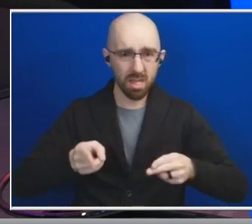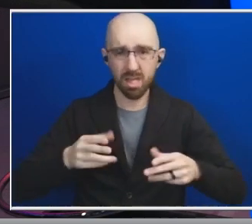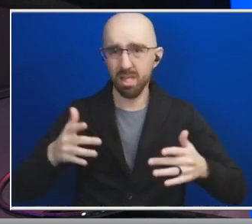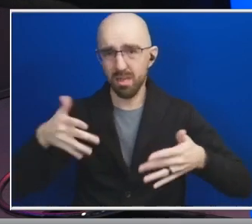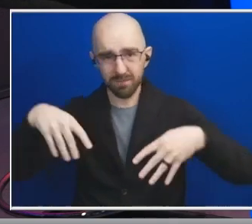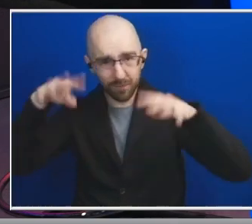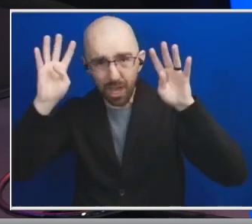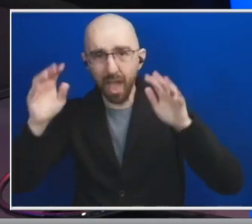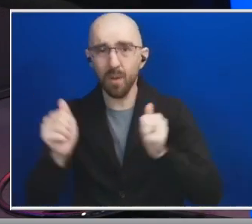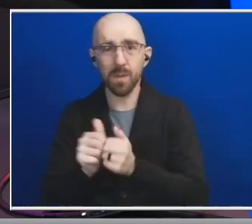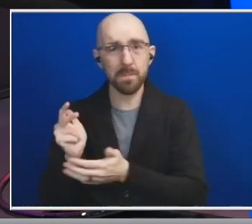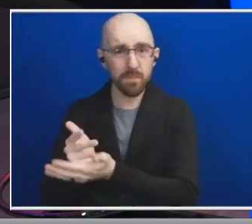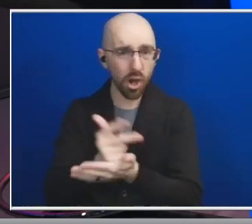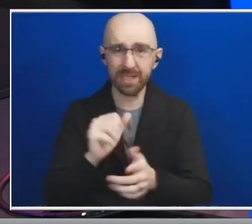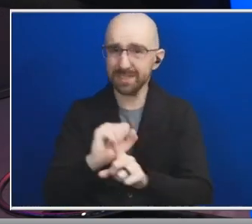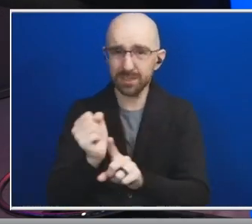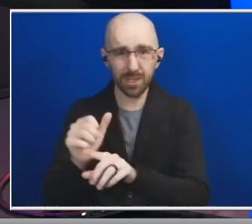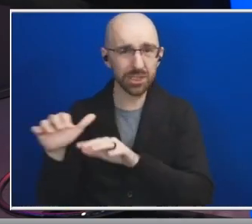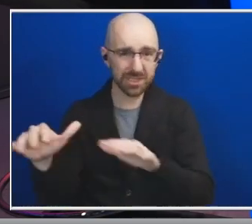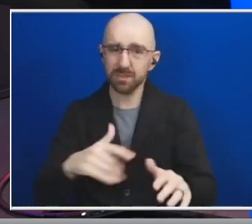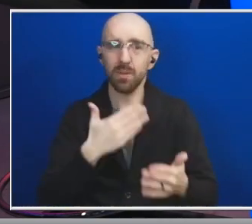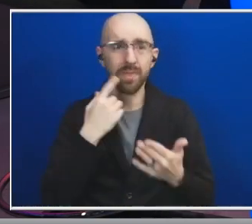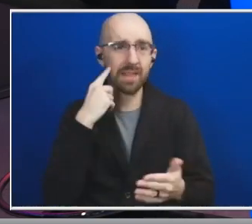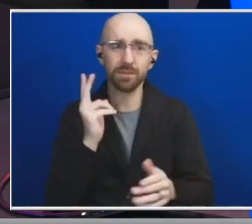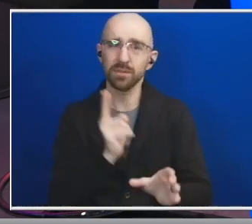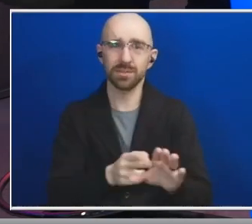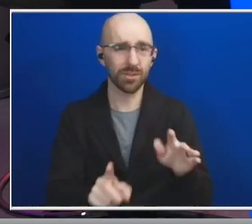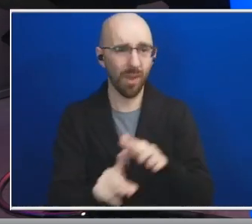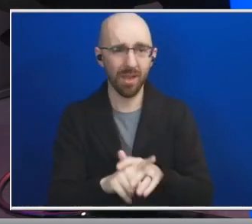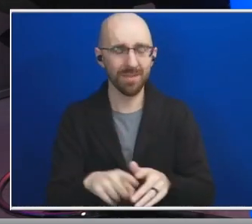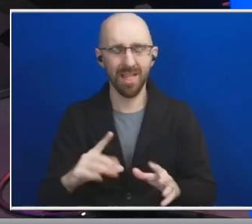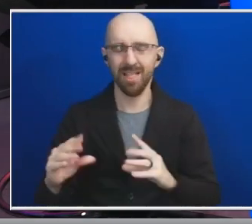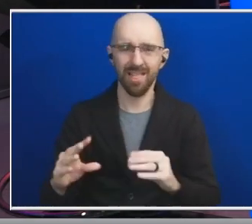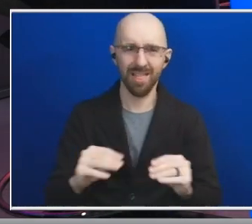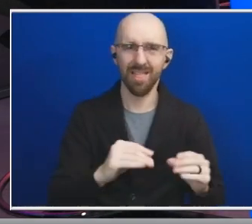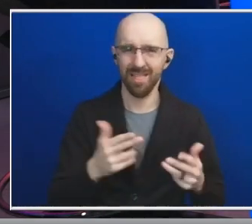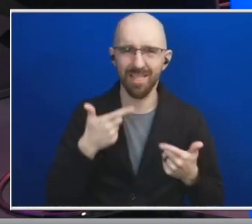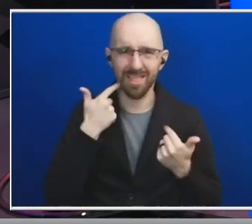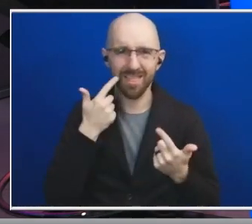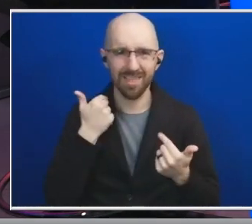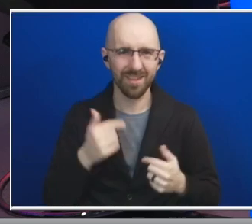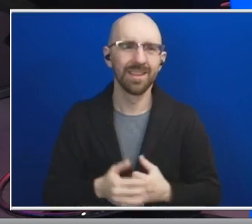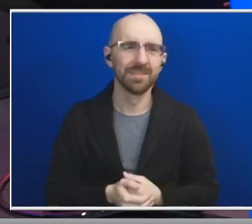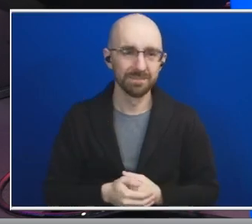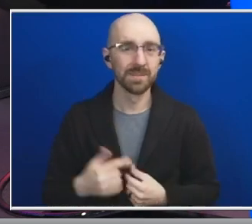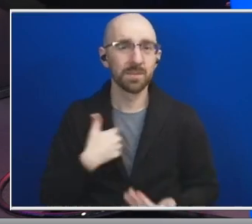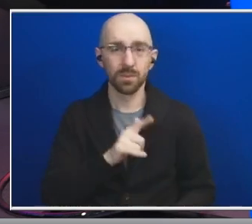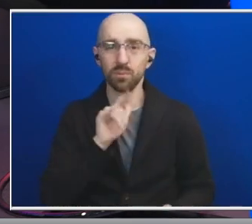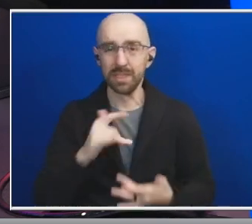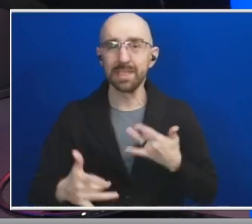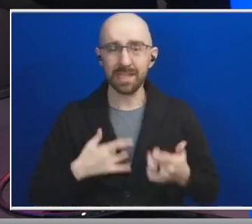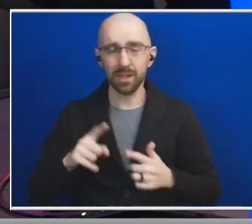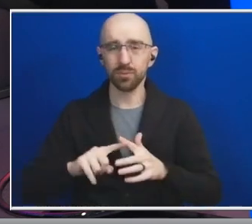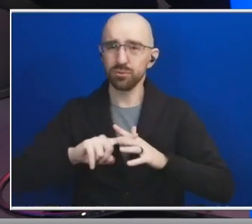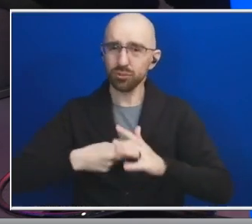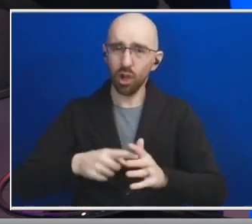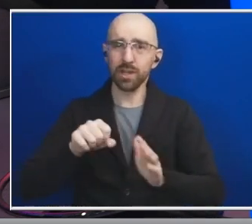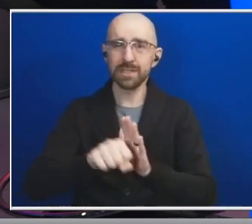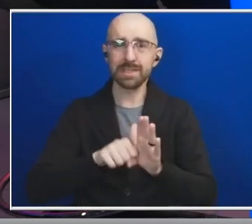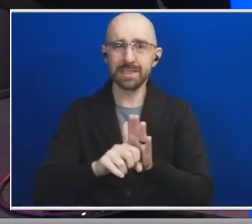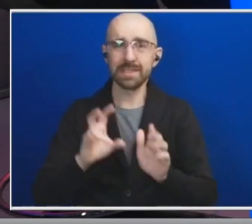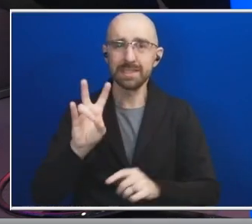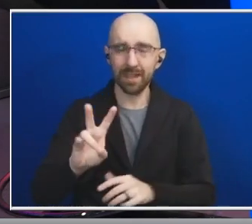here. Thanks for having us. I know. But we're really excited to kick off season 7 with all 4 of